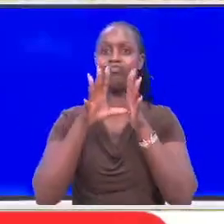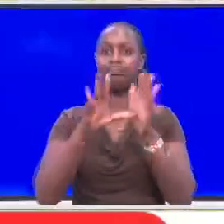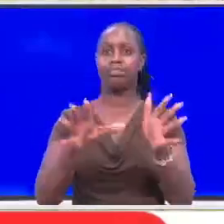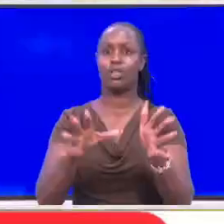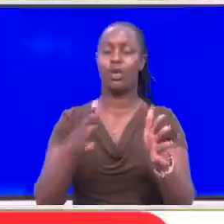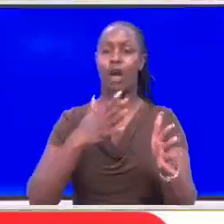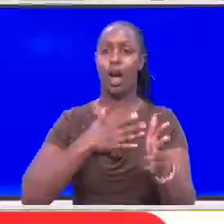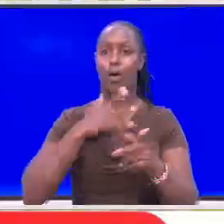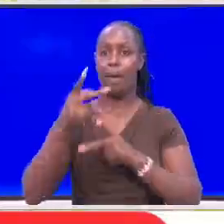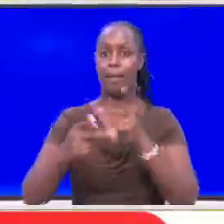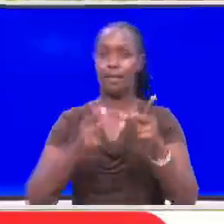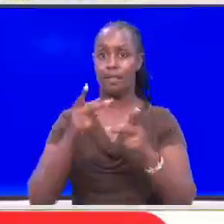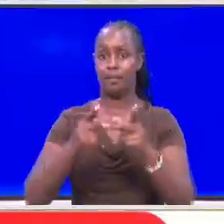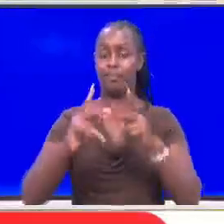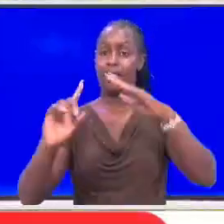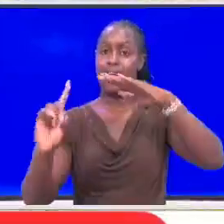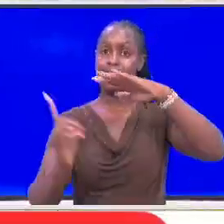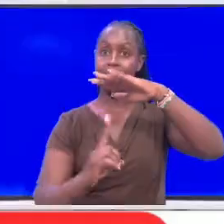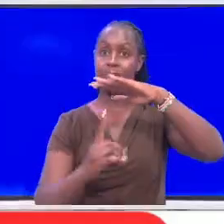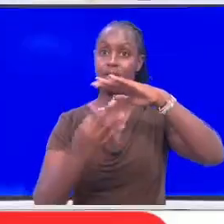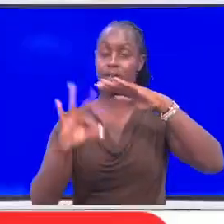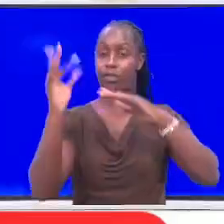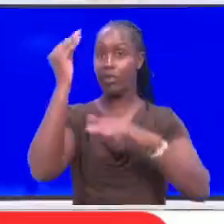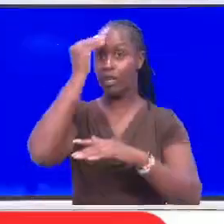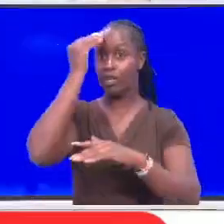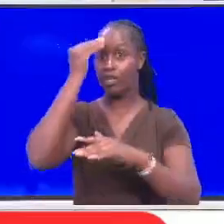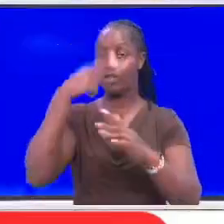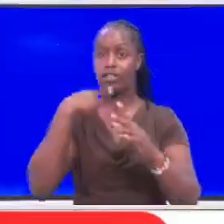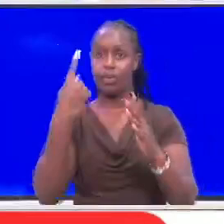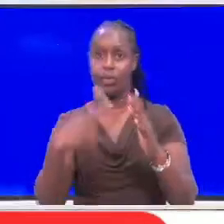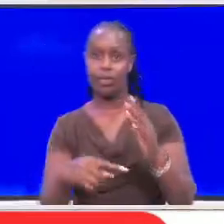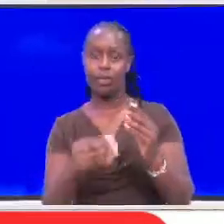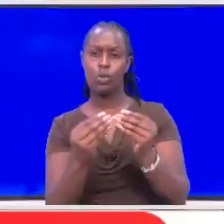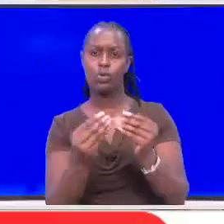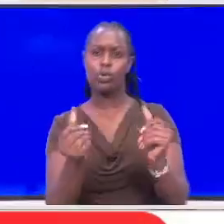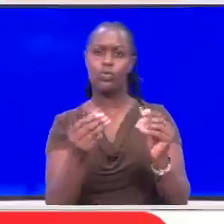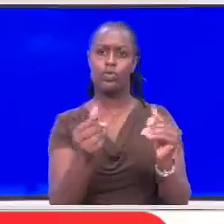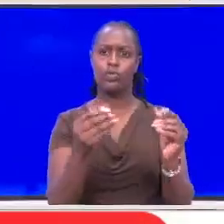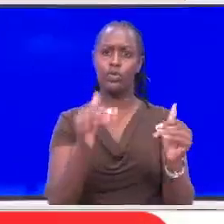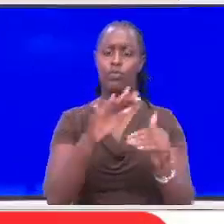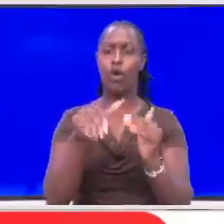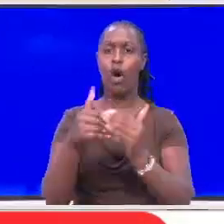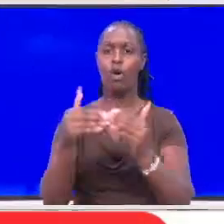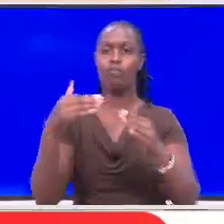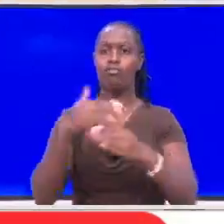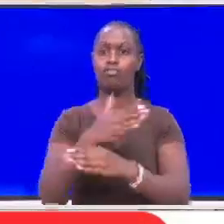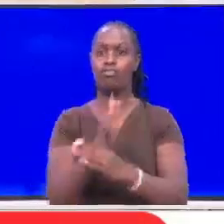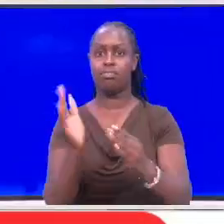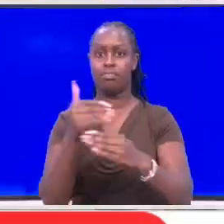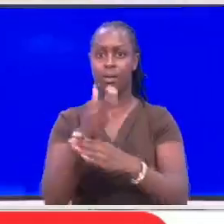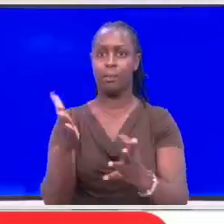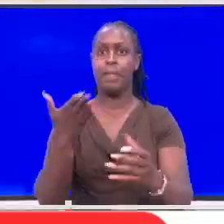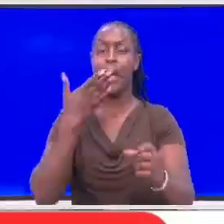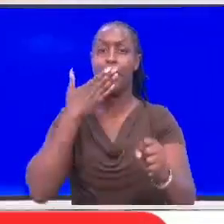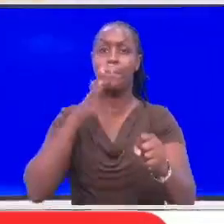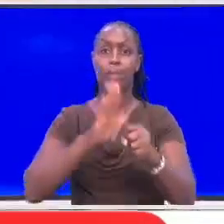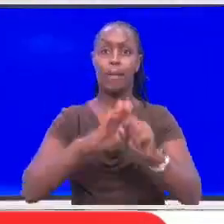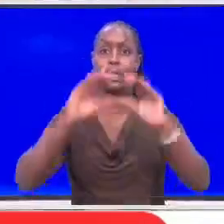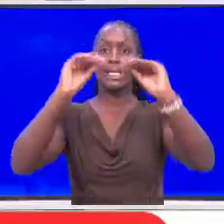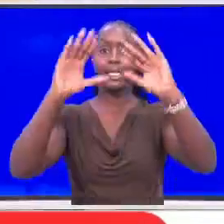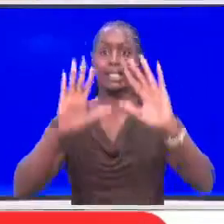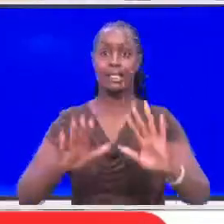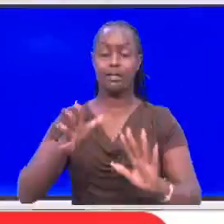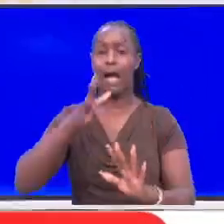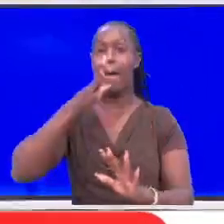sasa ikiapa kupambana na hitilafu zozote za mitihani, huku ikiwahakikishia walimu, wazazi na wadau wengine